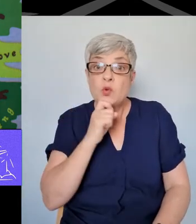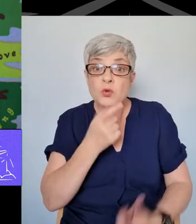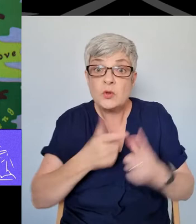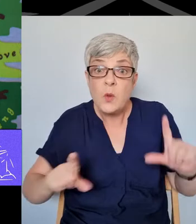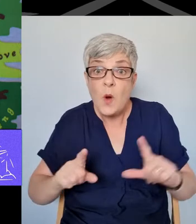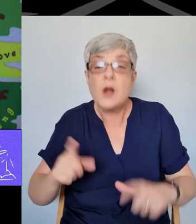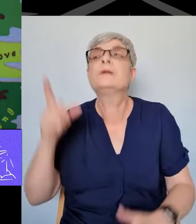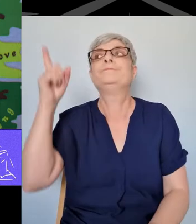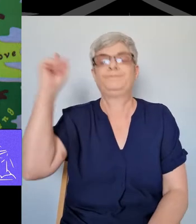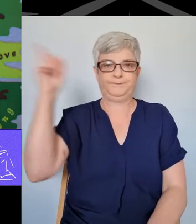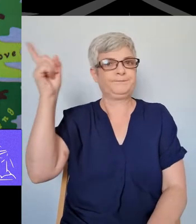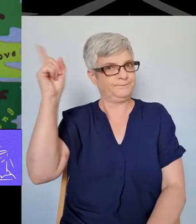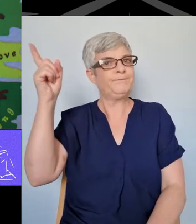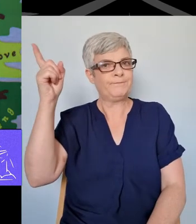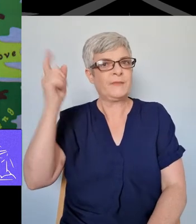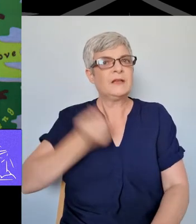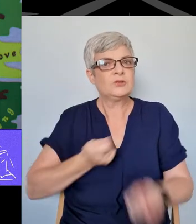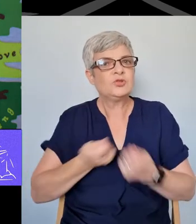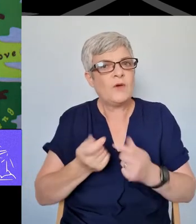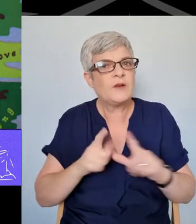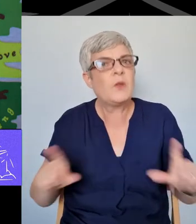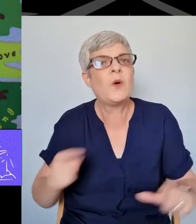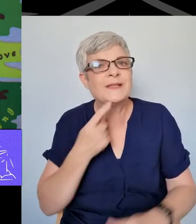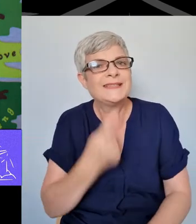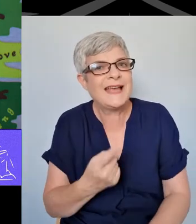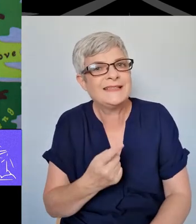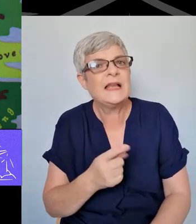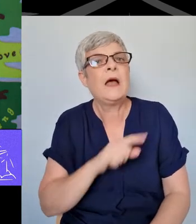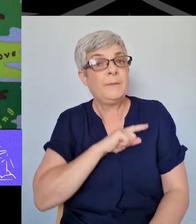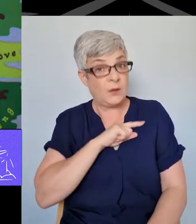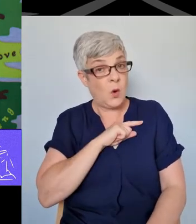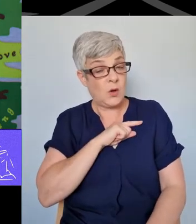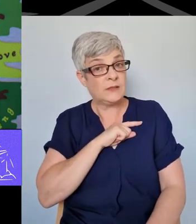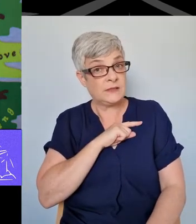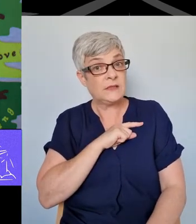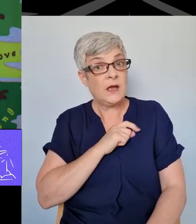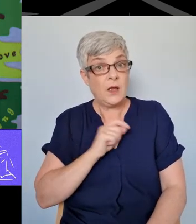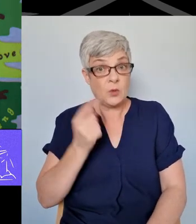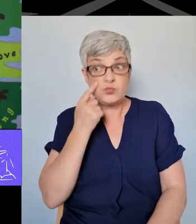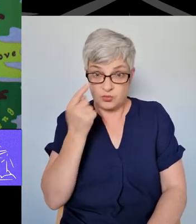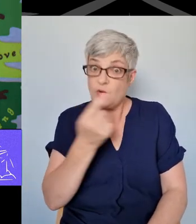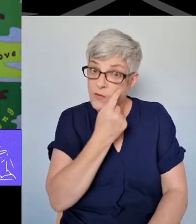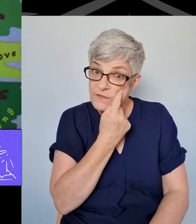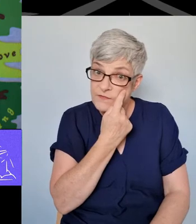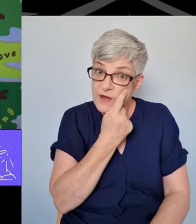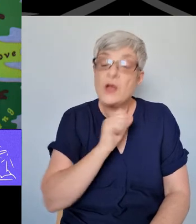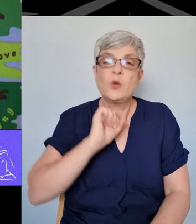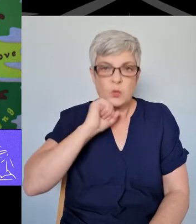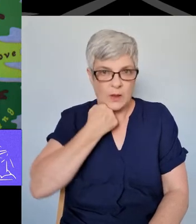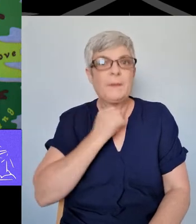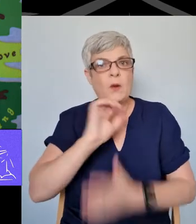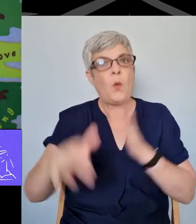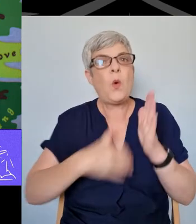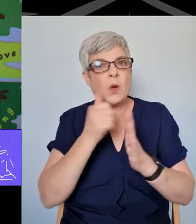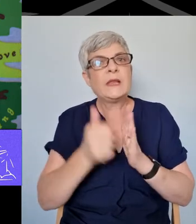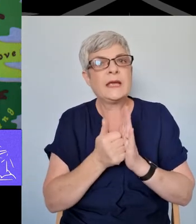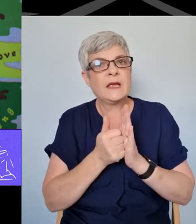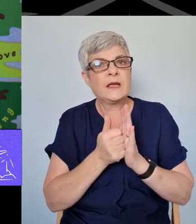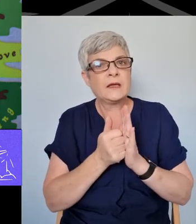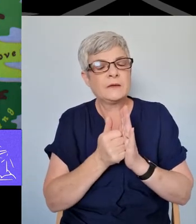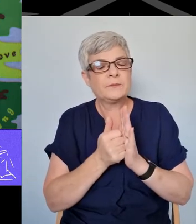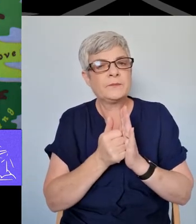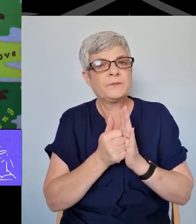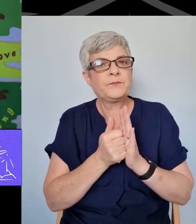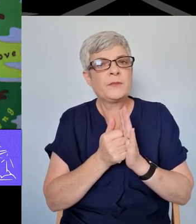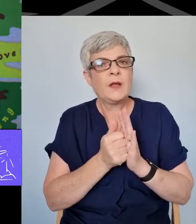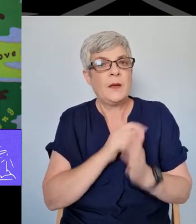declares the Sovereign Lord, when I am proved holy through you before their eyes.